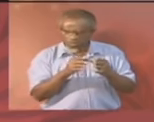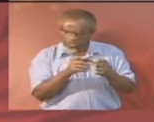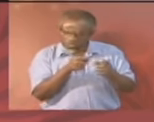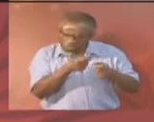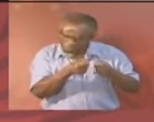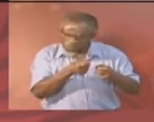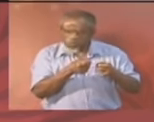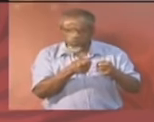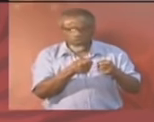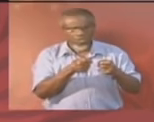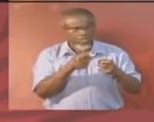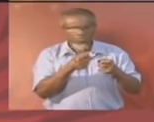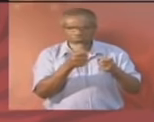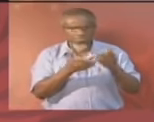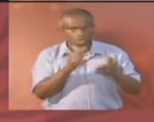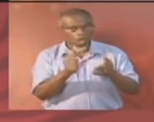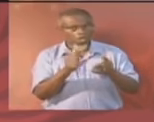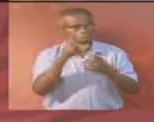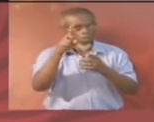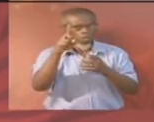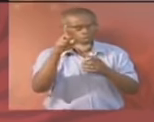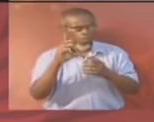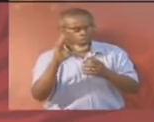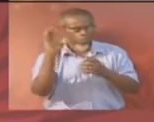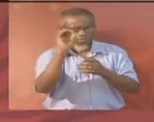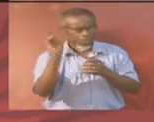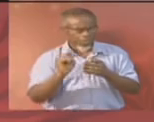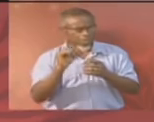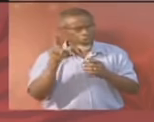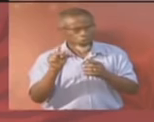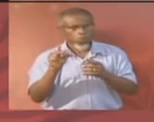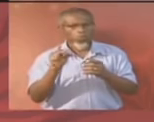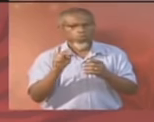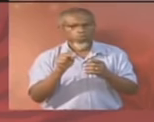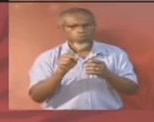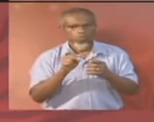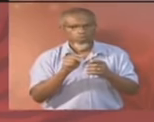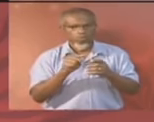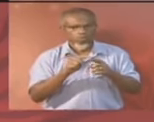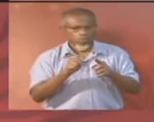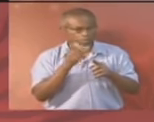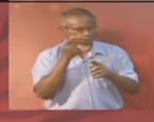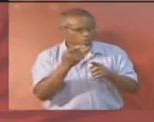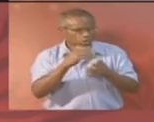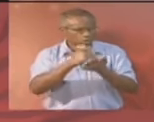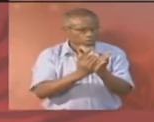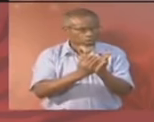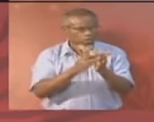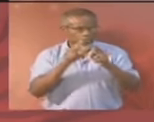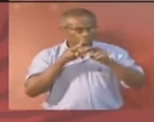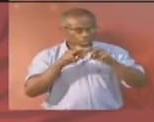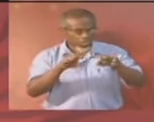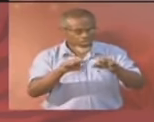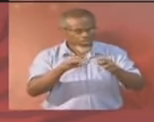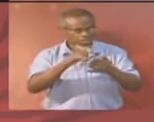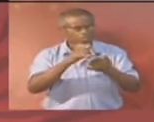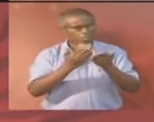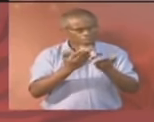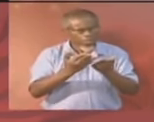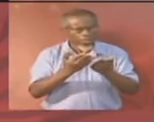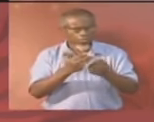virus by the immune response. And when it comes to the vaccines, while some vaccines may be less effective against P1, a